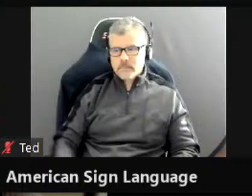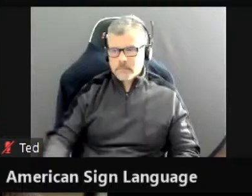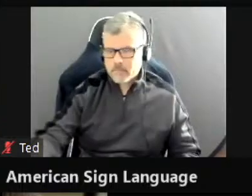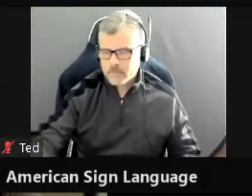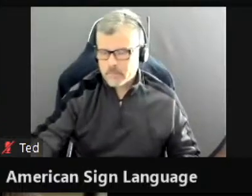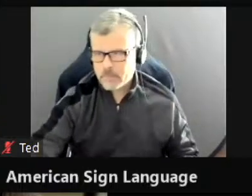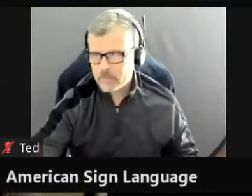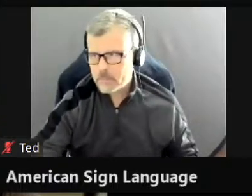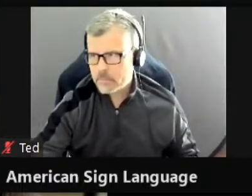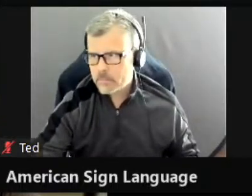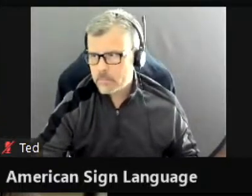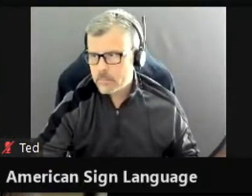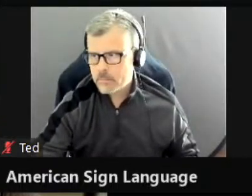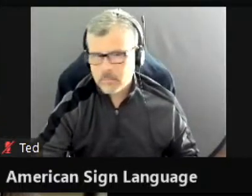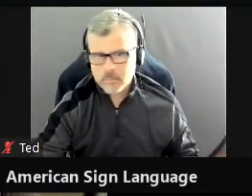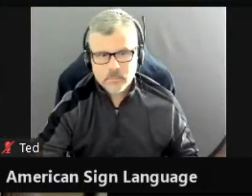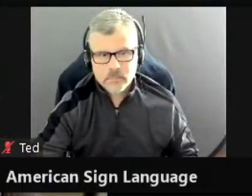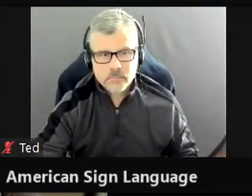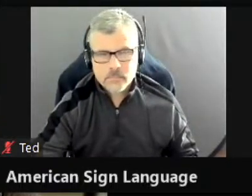Go ahead, Kay.